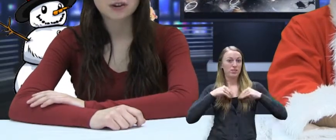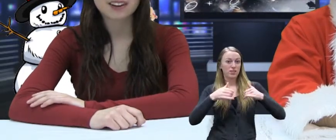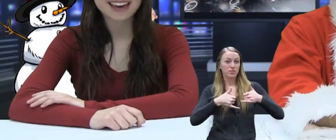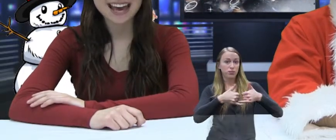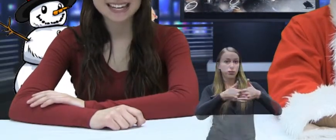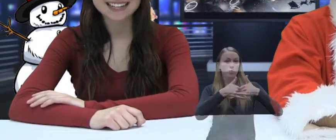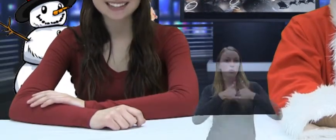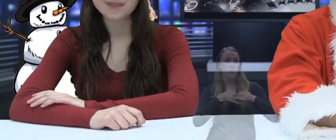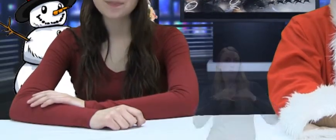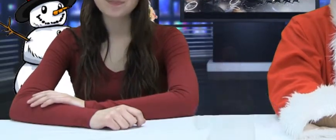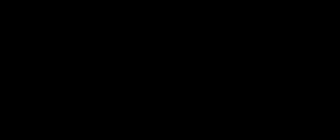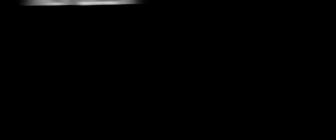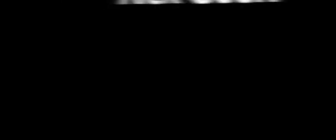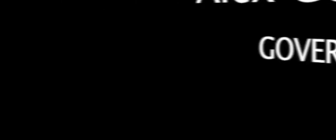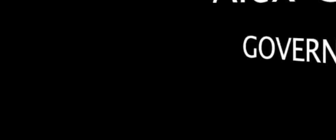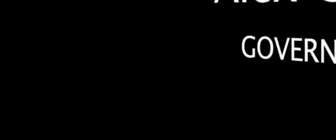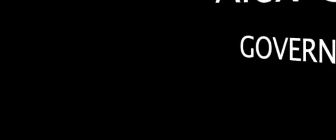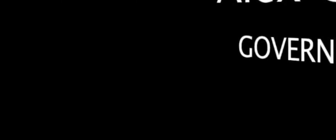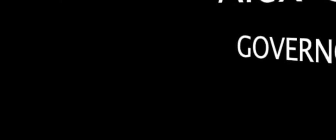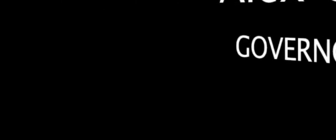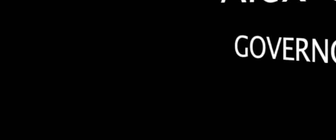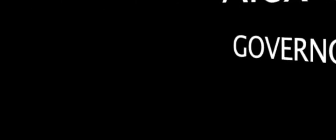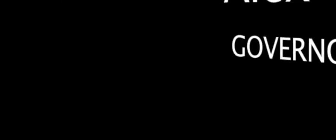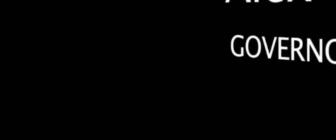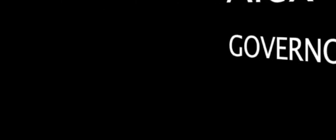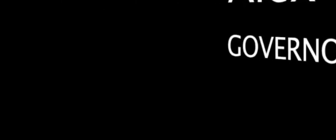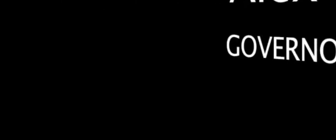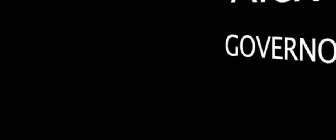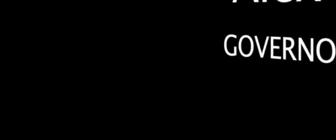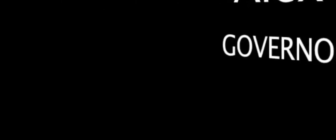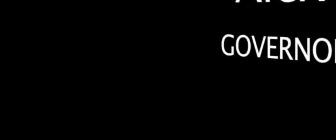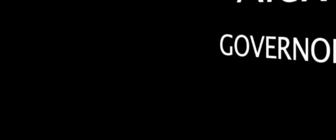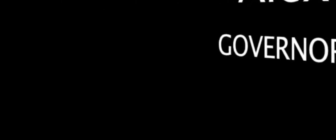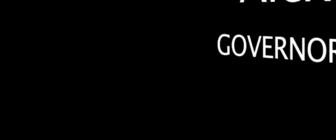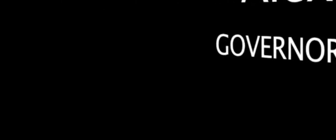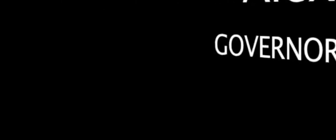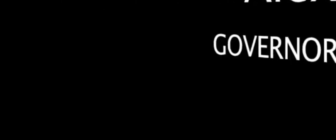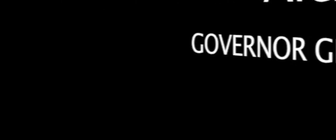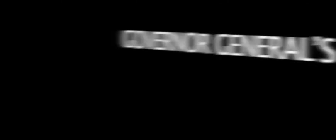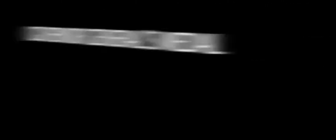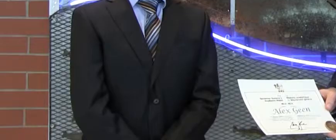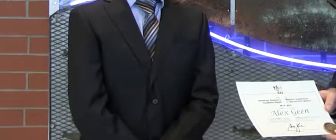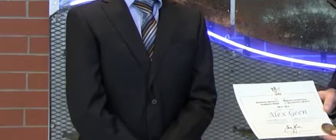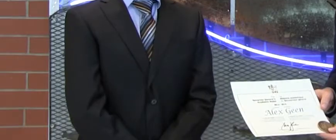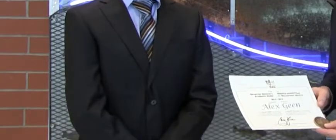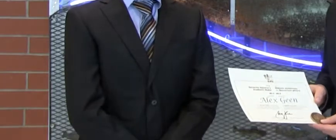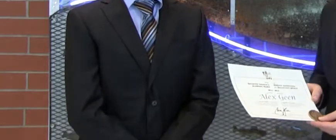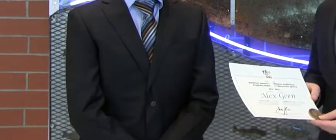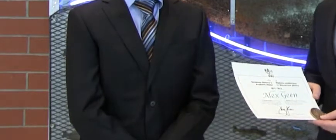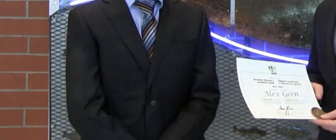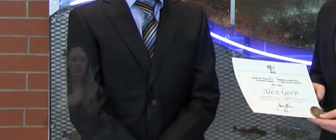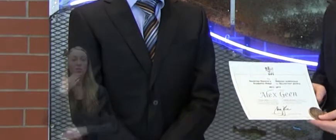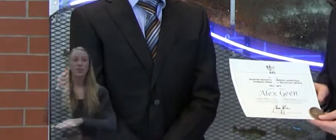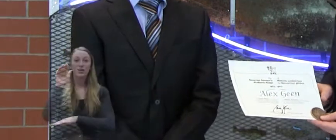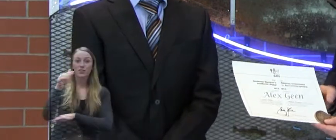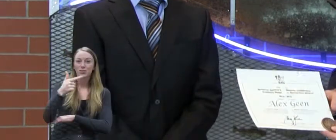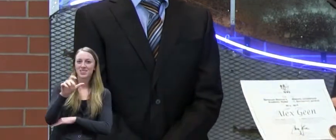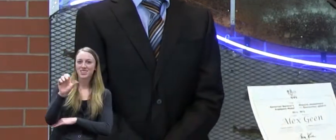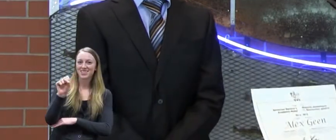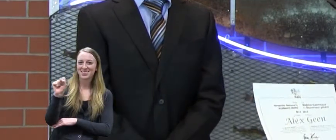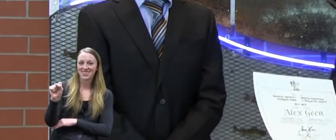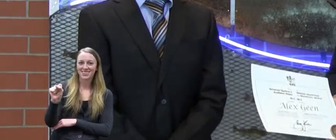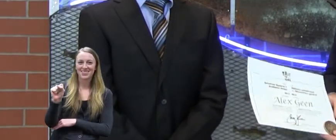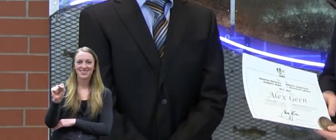Governor General of Canada. Jingle bell, jingle bell, jingle bell rock. Good afternoon, George